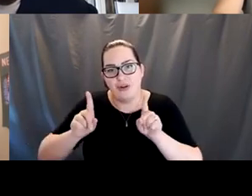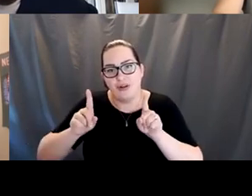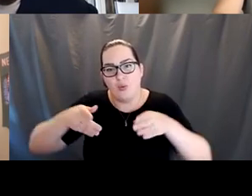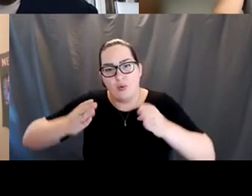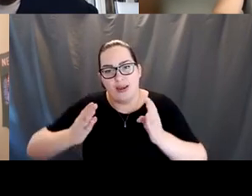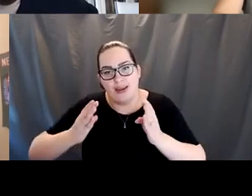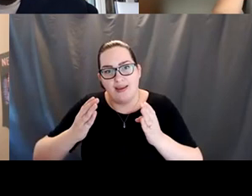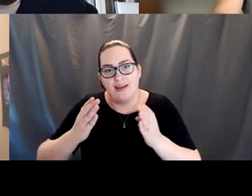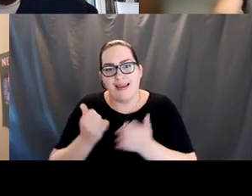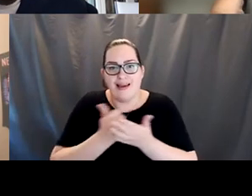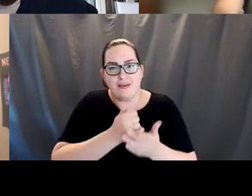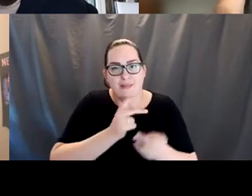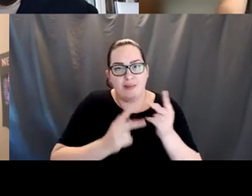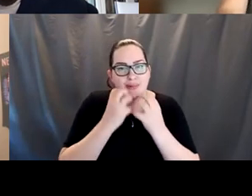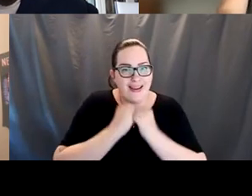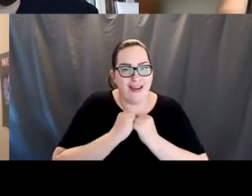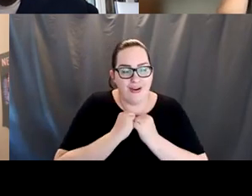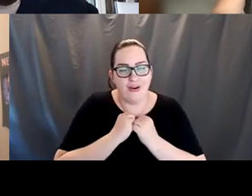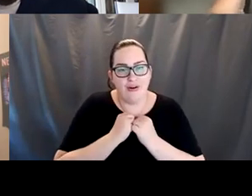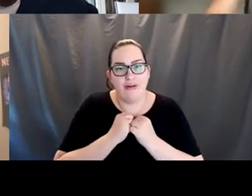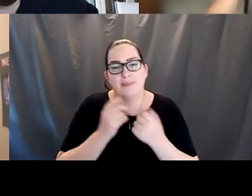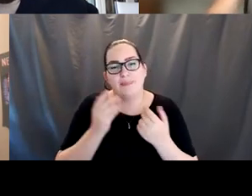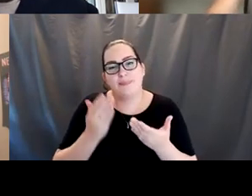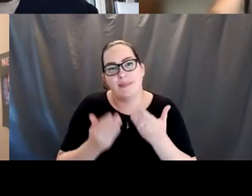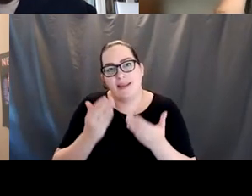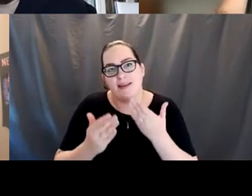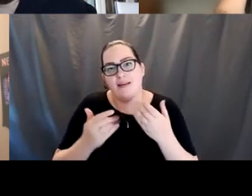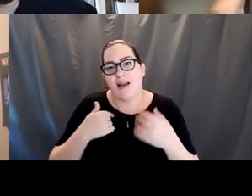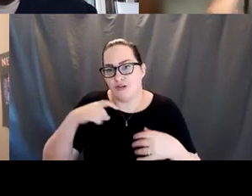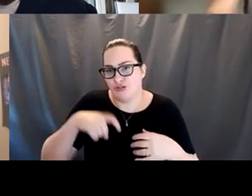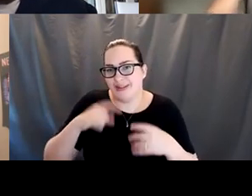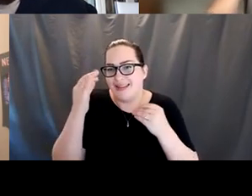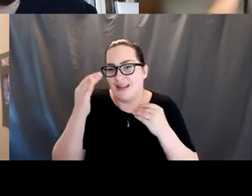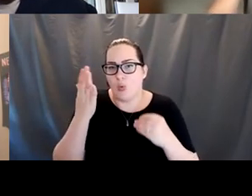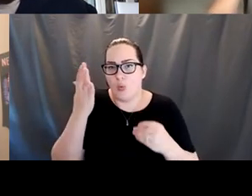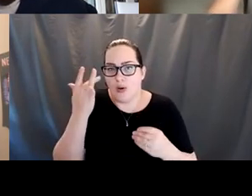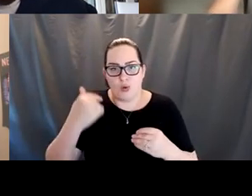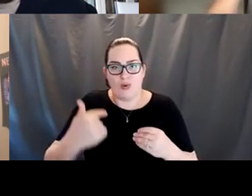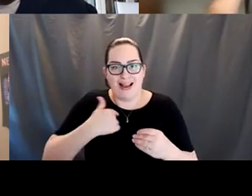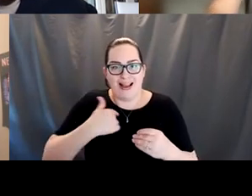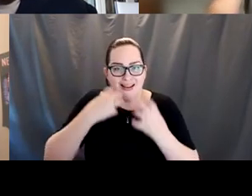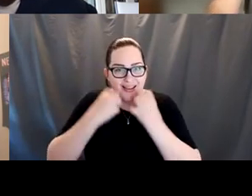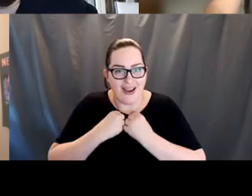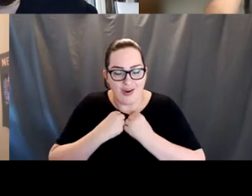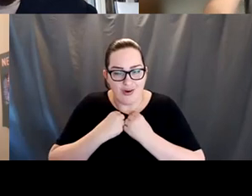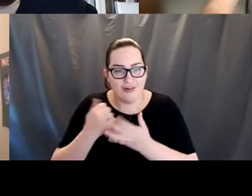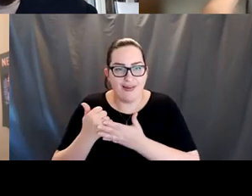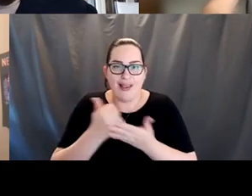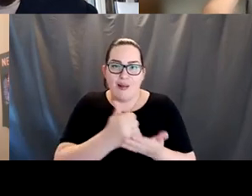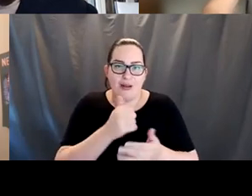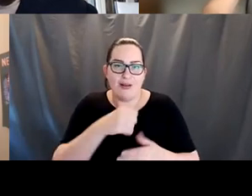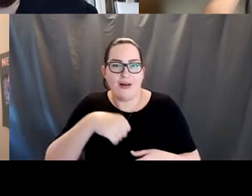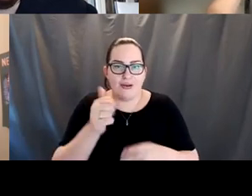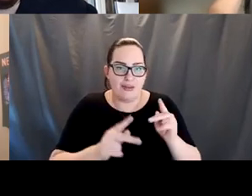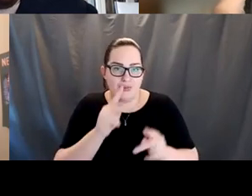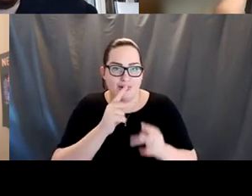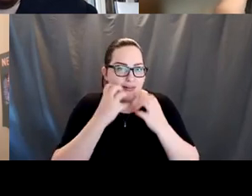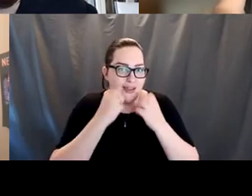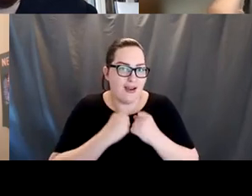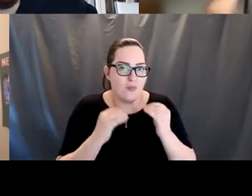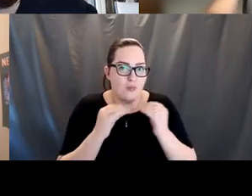terms of education and working with students, and as in teaching history, which there's also lots of fake history out there, as you're probably